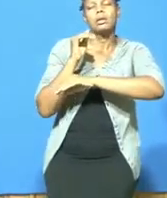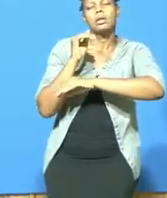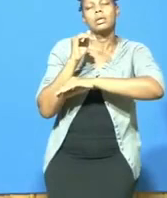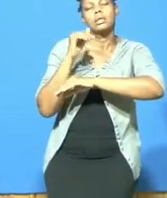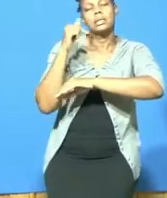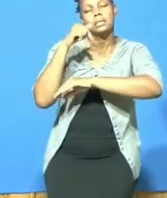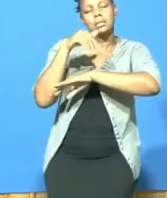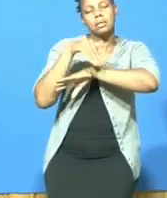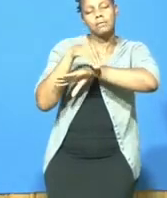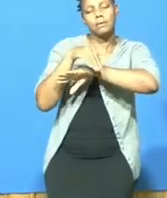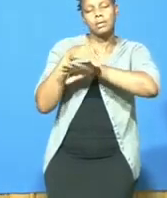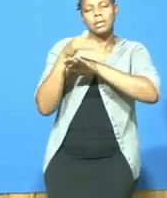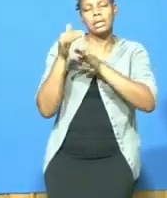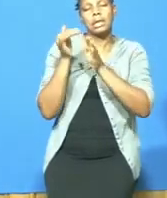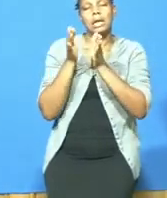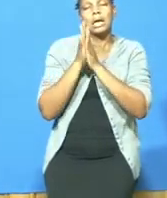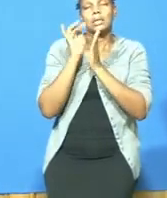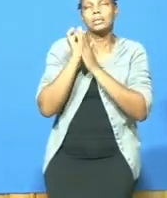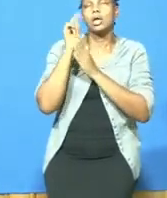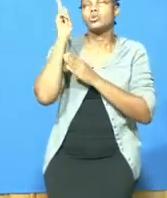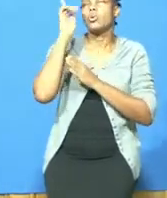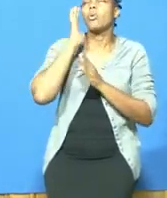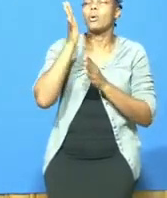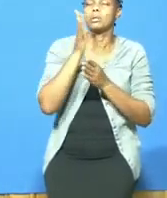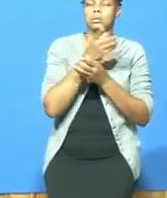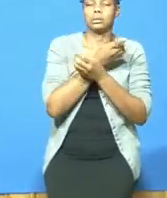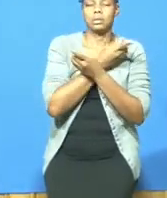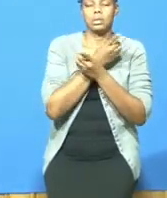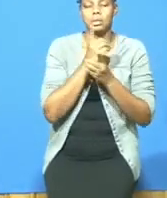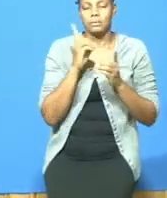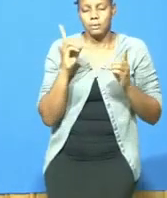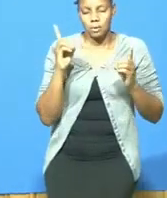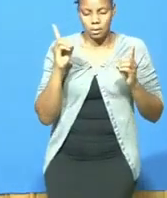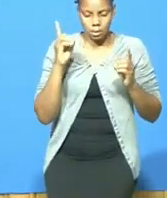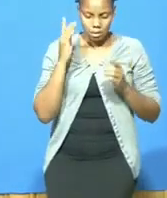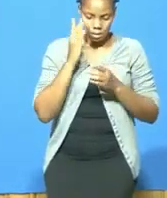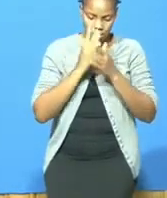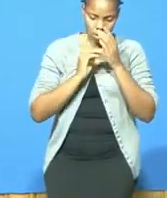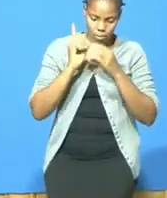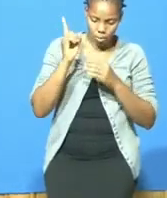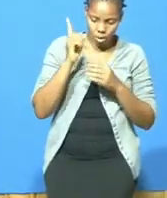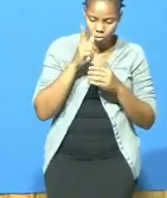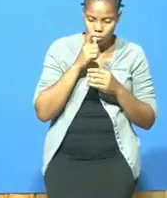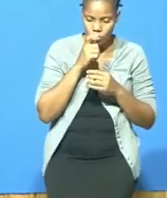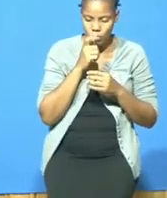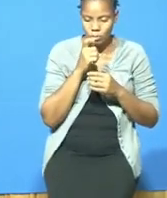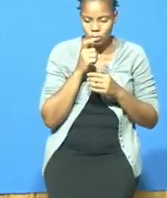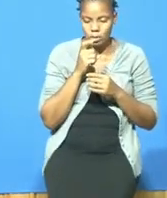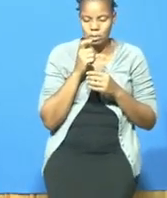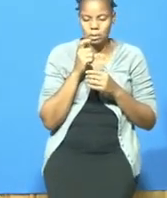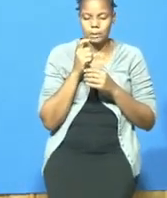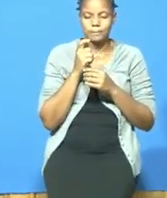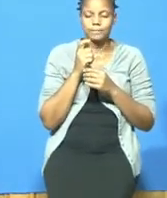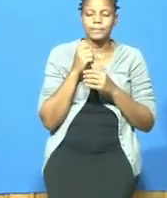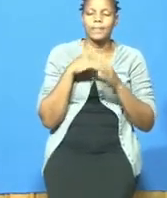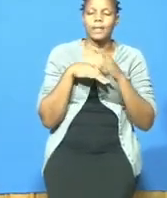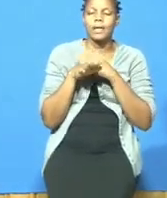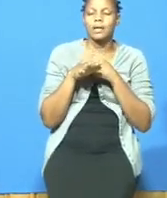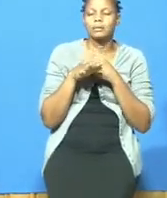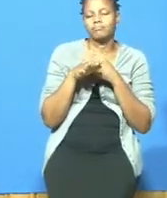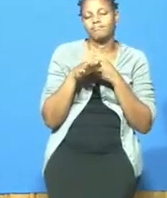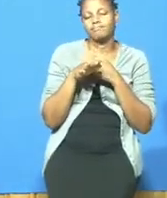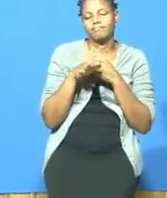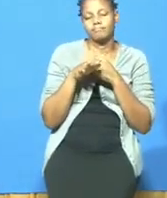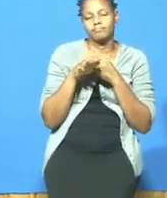that you will deliver somebody who is in that den of deception. Somebody,